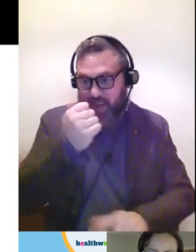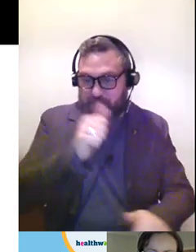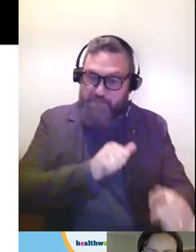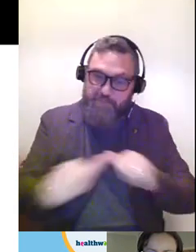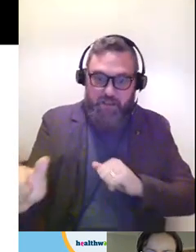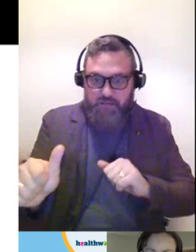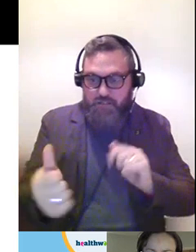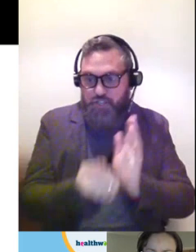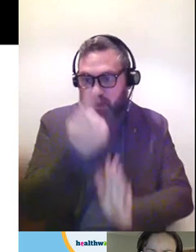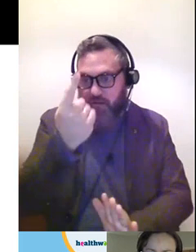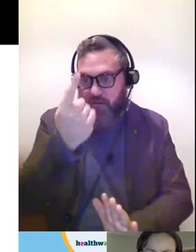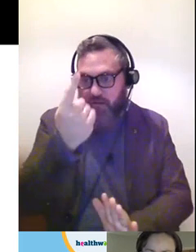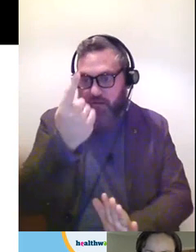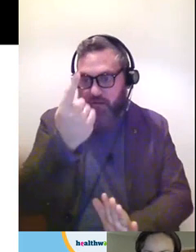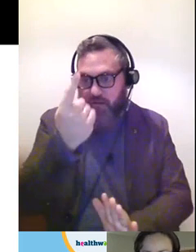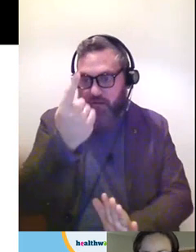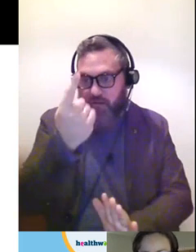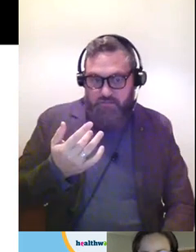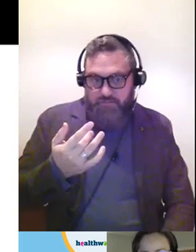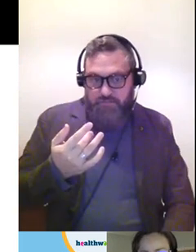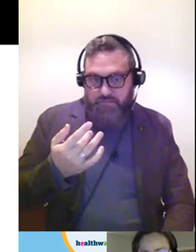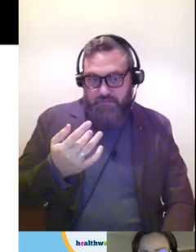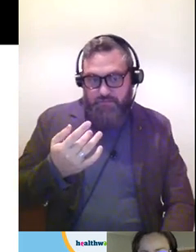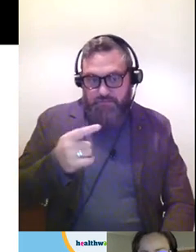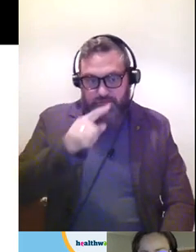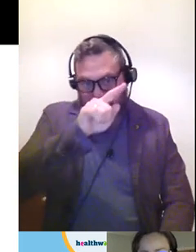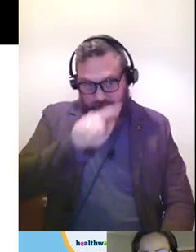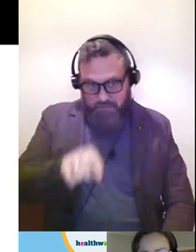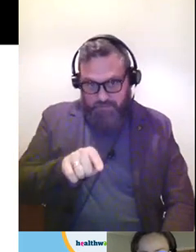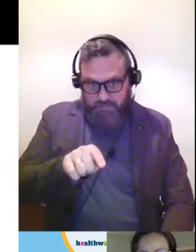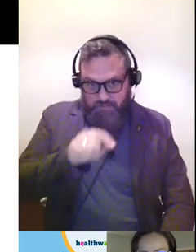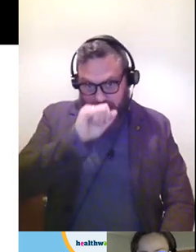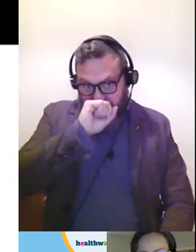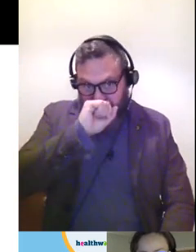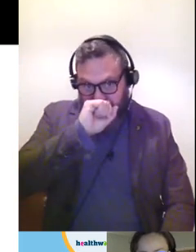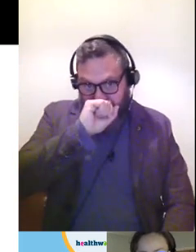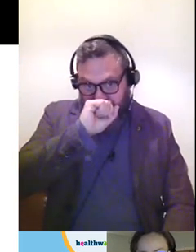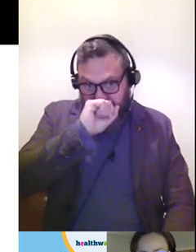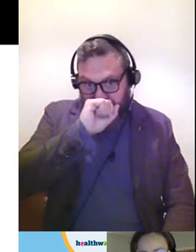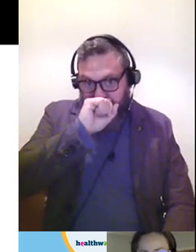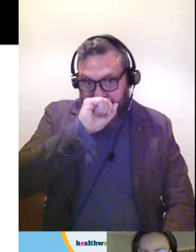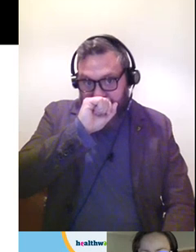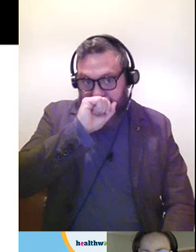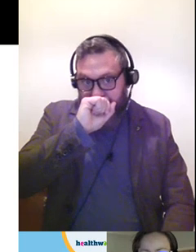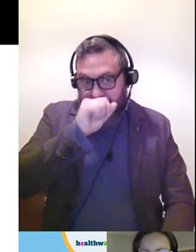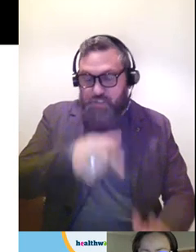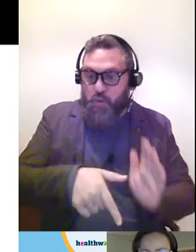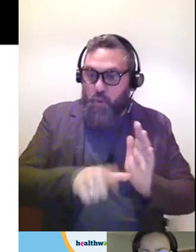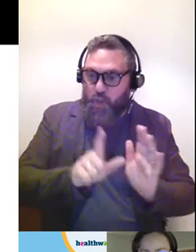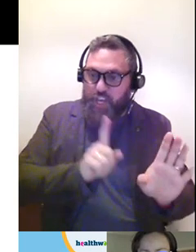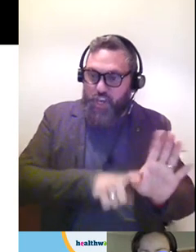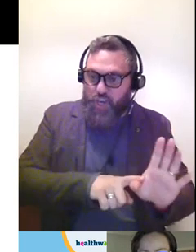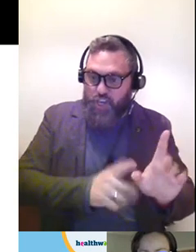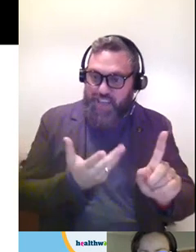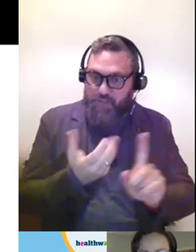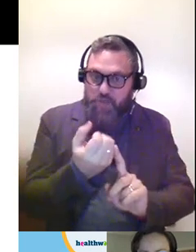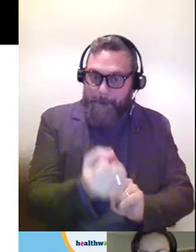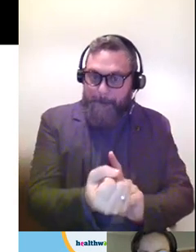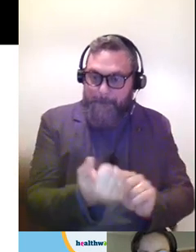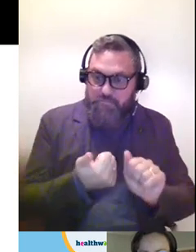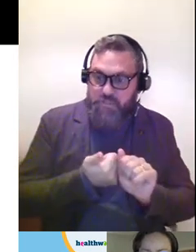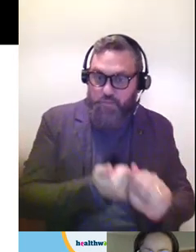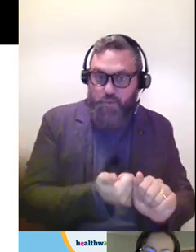life. And we've looked at four priorities here: to do what we can to support early years outcomes. And that